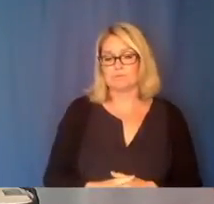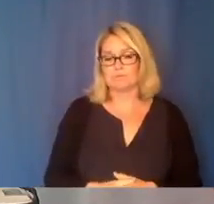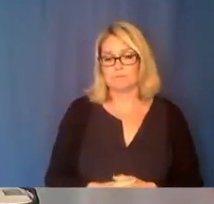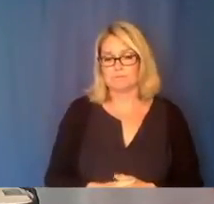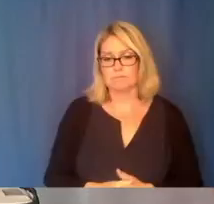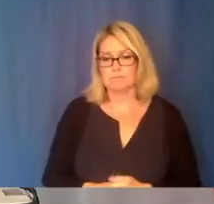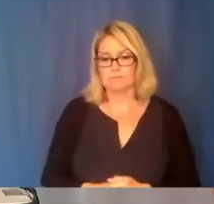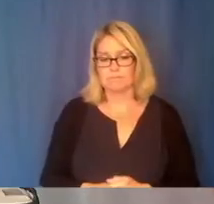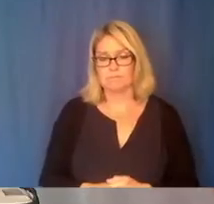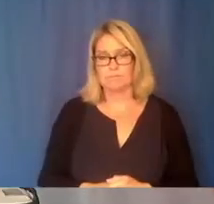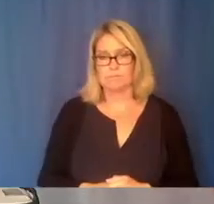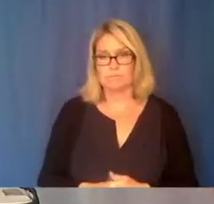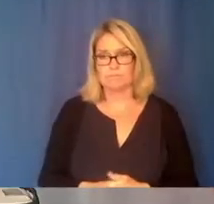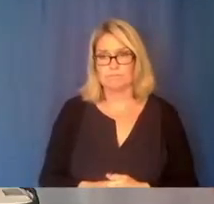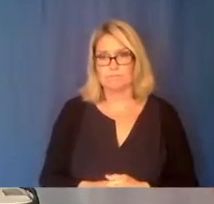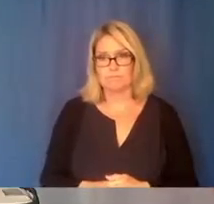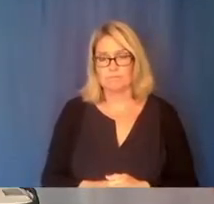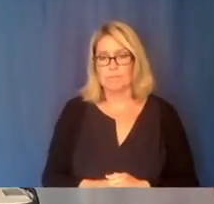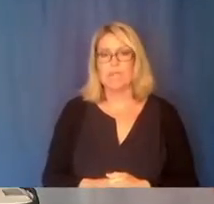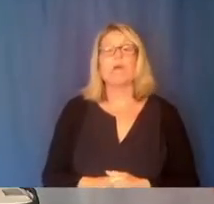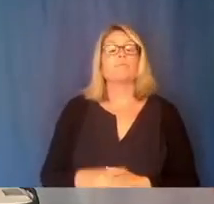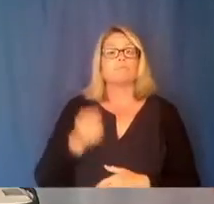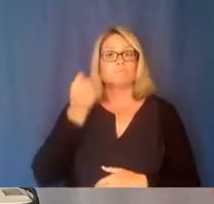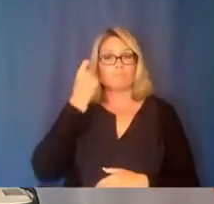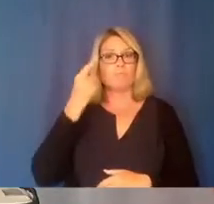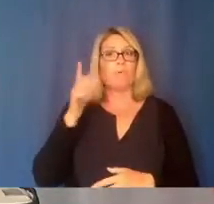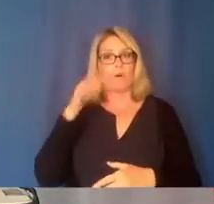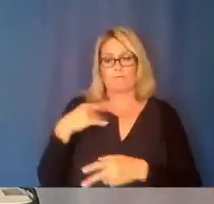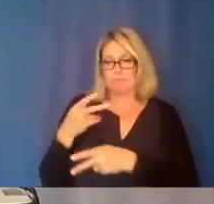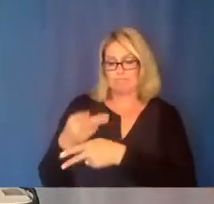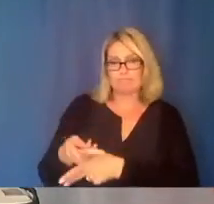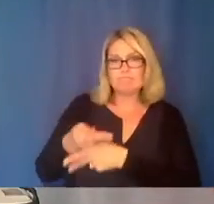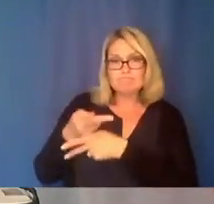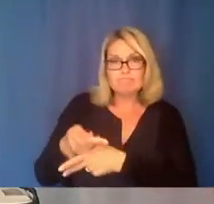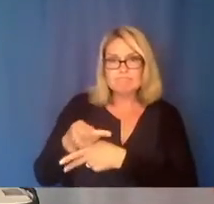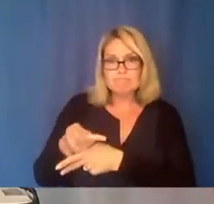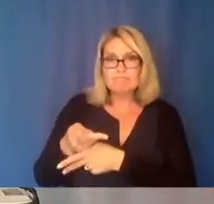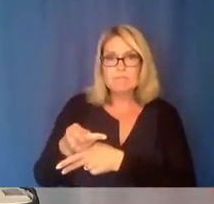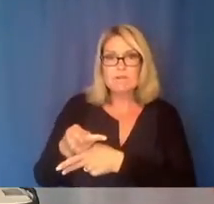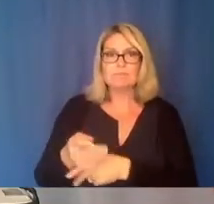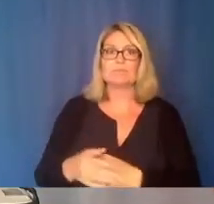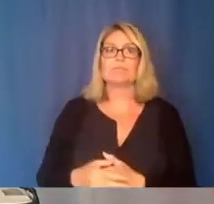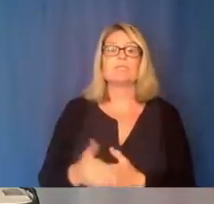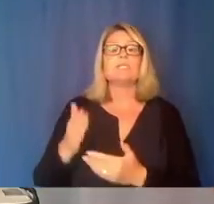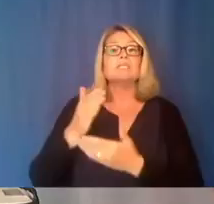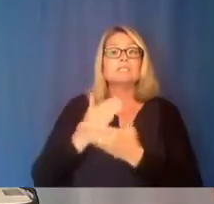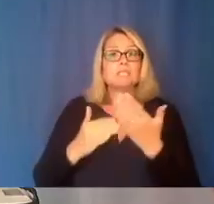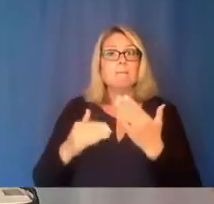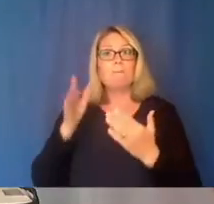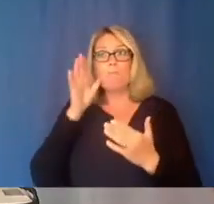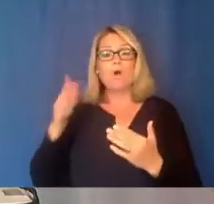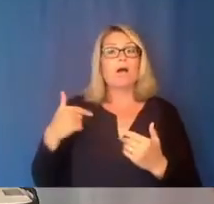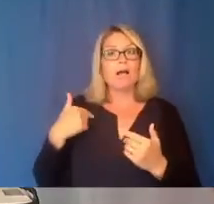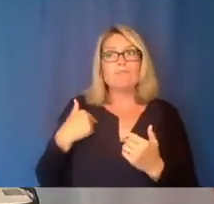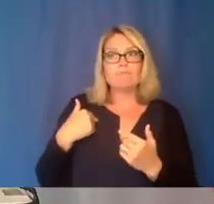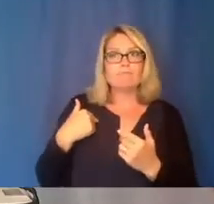these steps will require caution, and it will take some longer than others to make them.